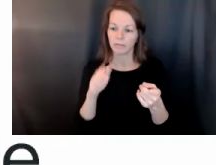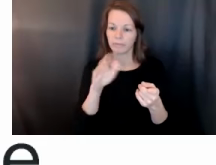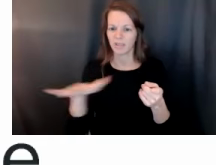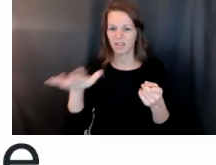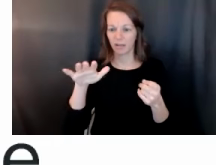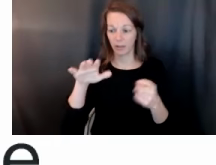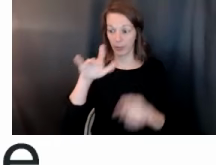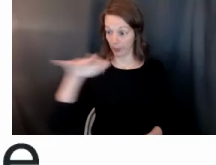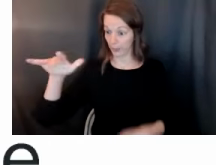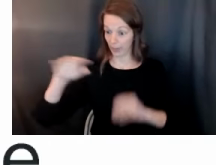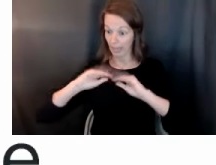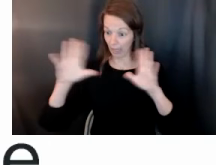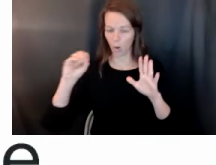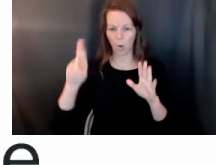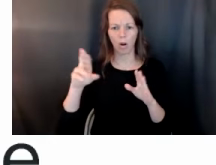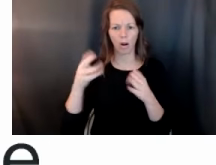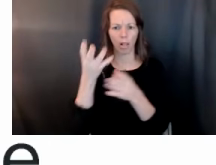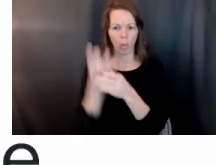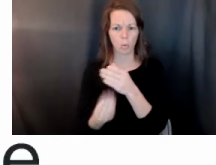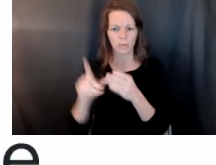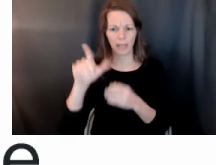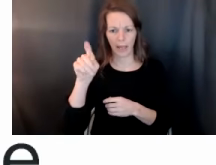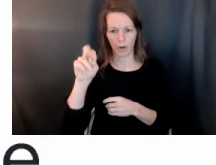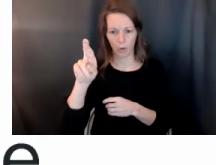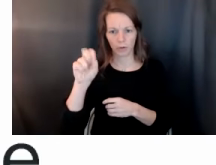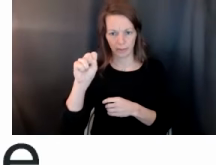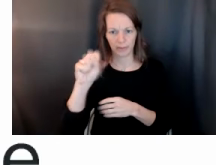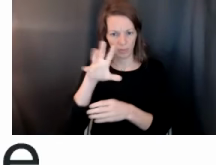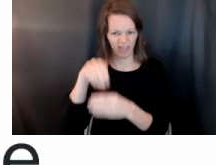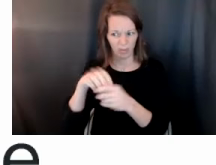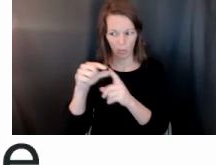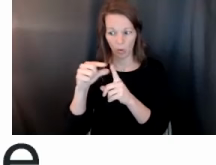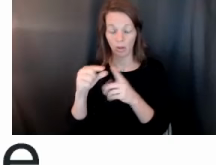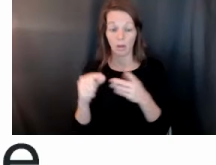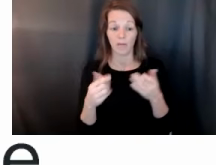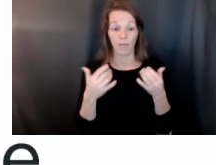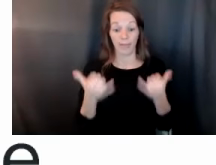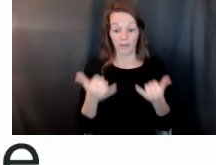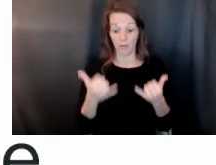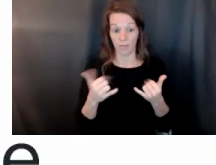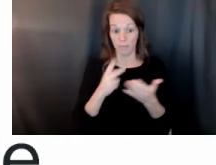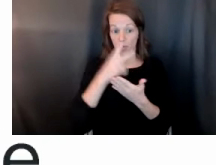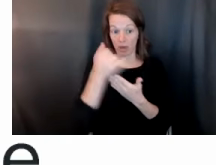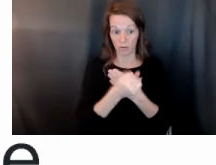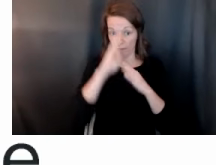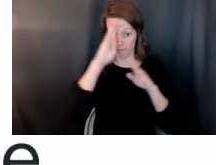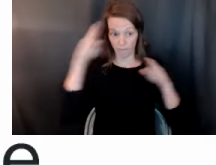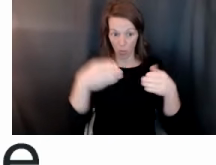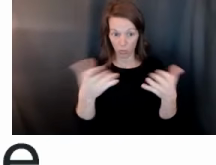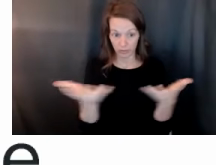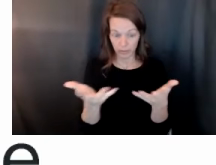co-articulation and possible letter deletion. And so the focus of this current project will then be to look at